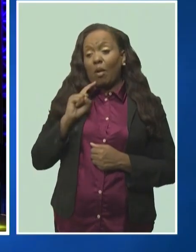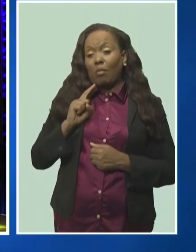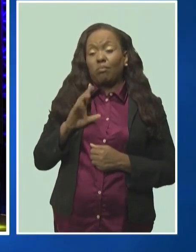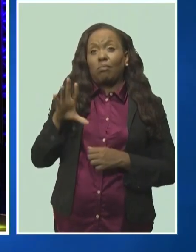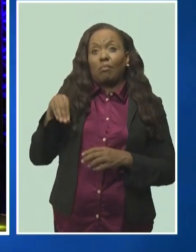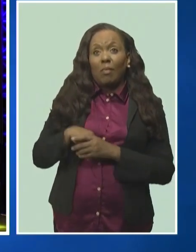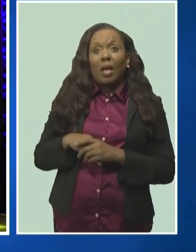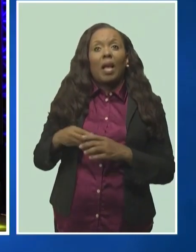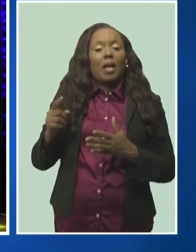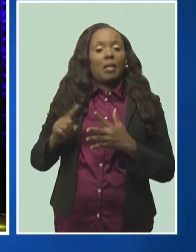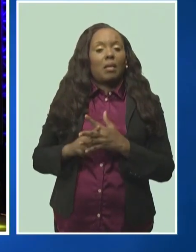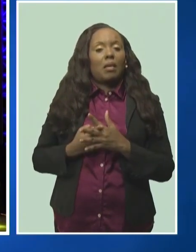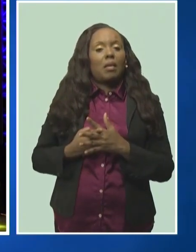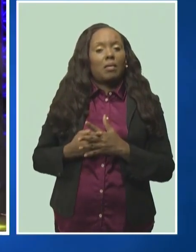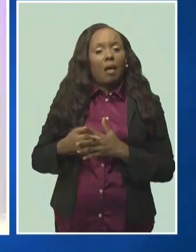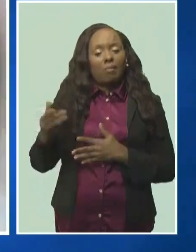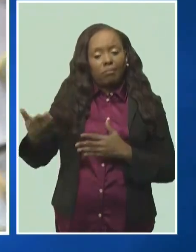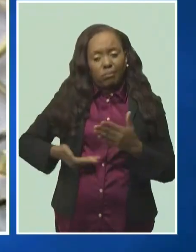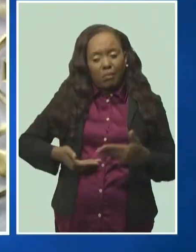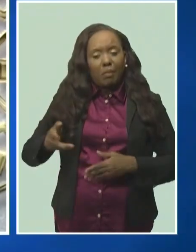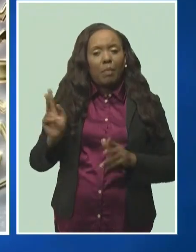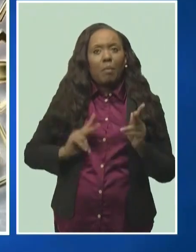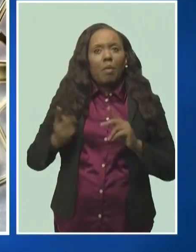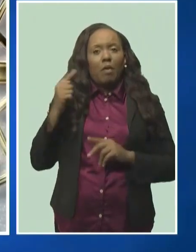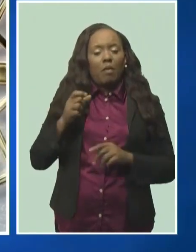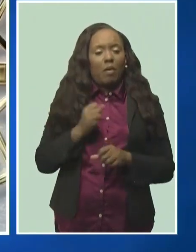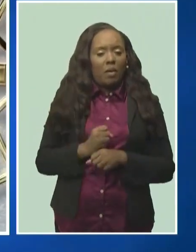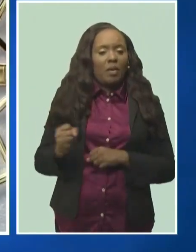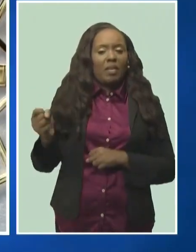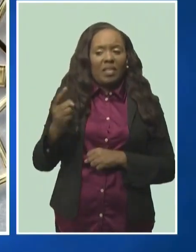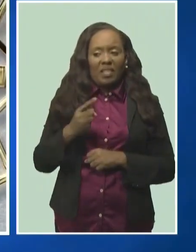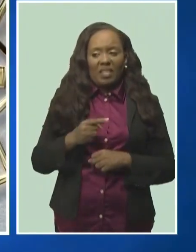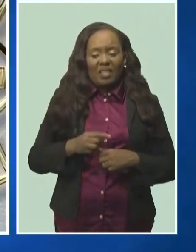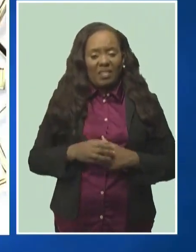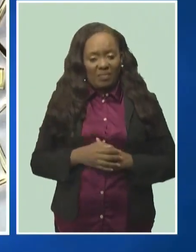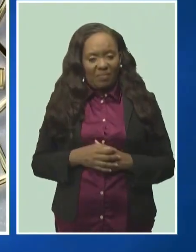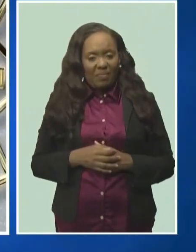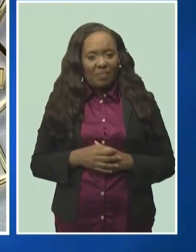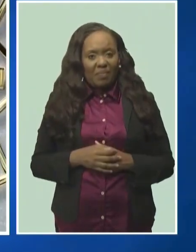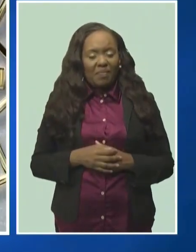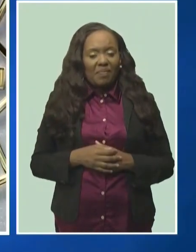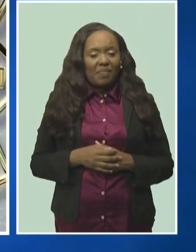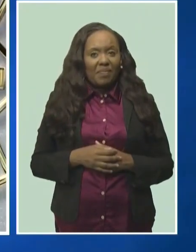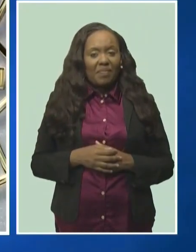for 2024. Trevor Thorpe for the Yes Business Report.